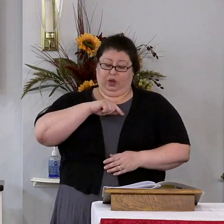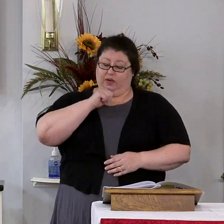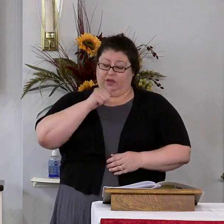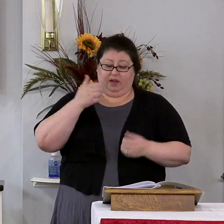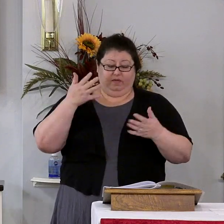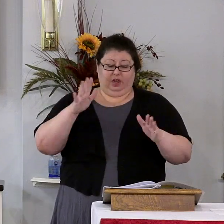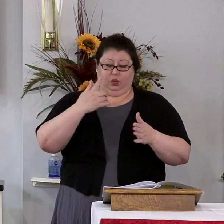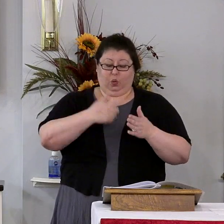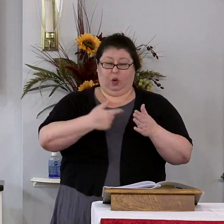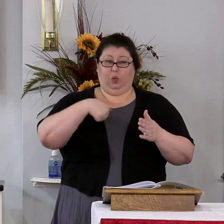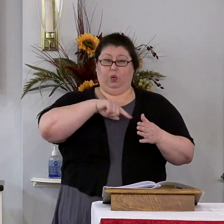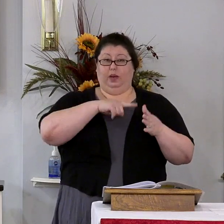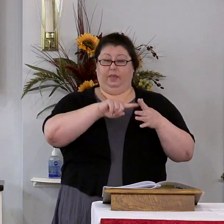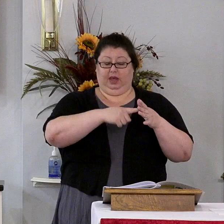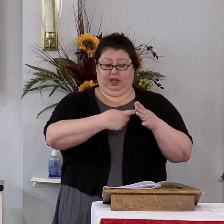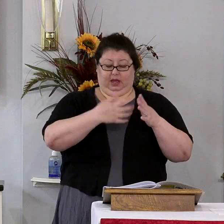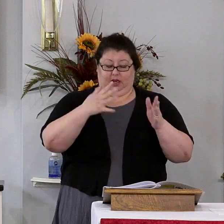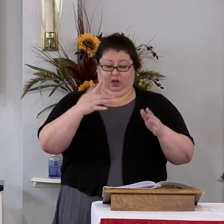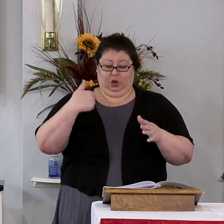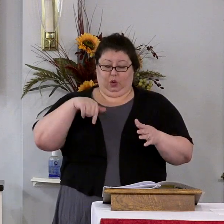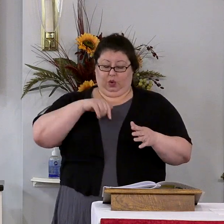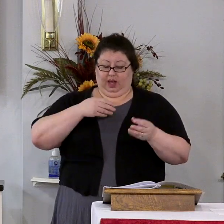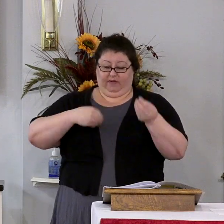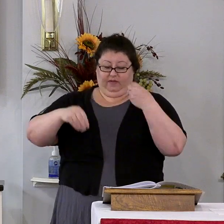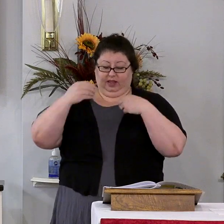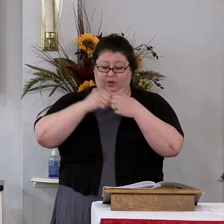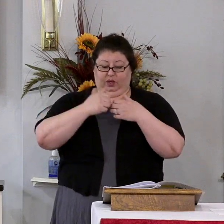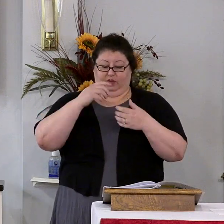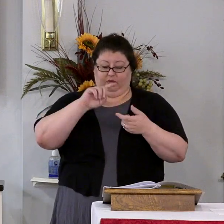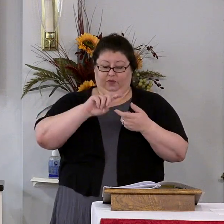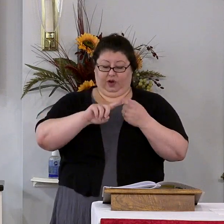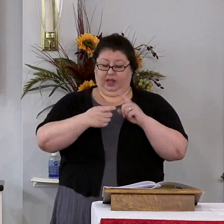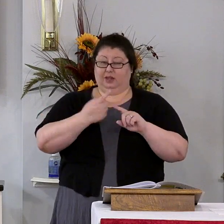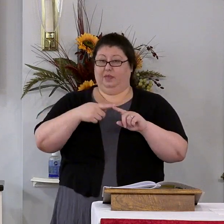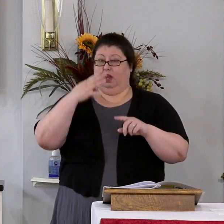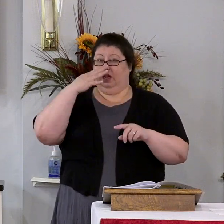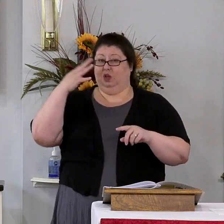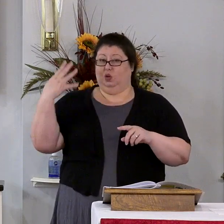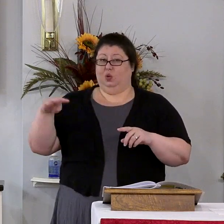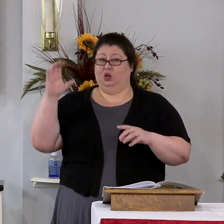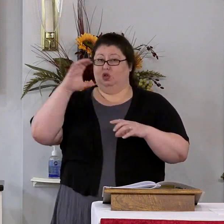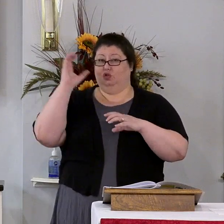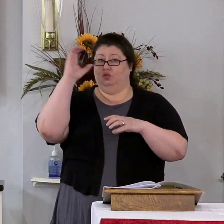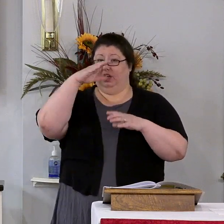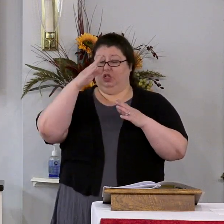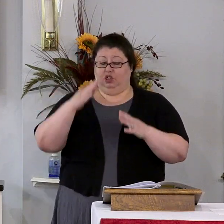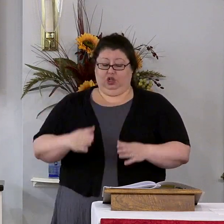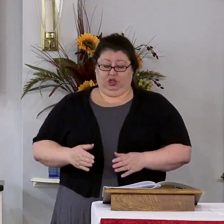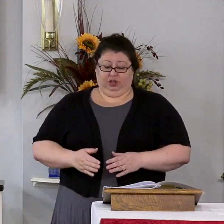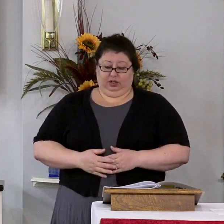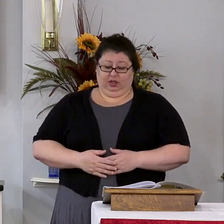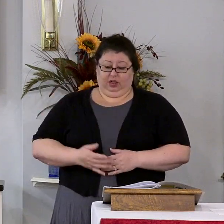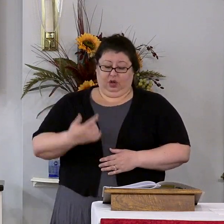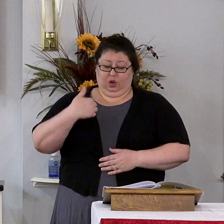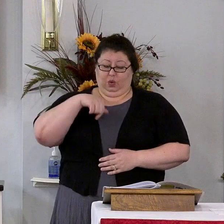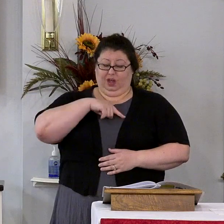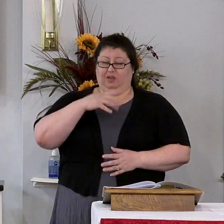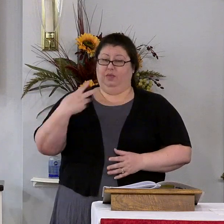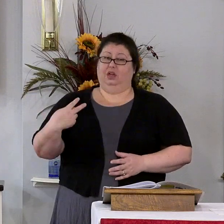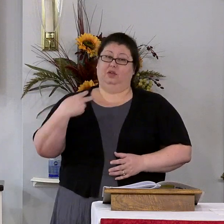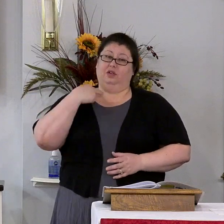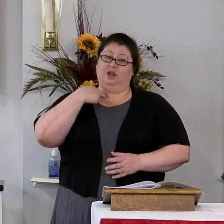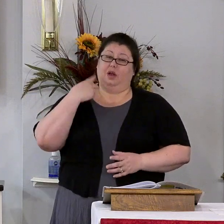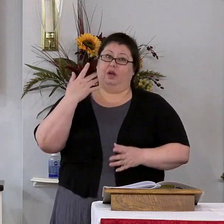not finished what we began. We have feasted with friends but ignored strangers. We have been captivated by